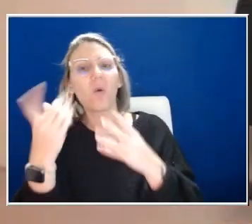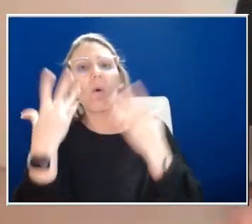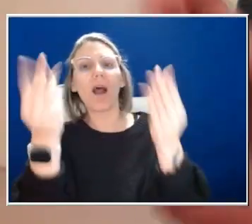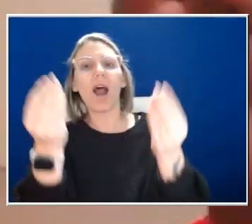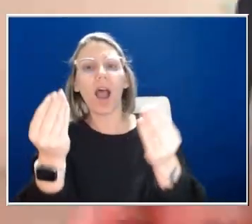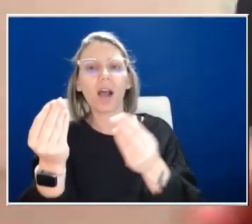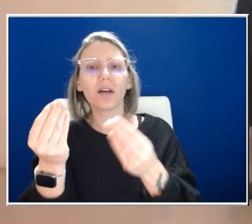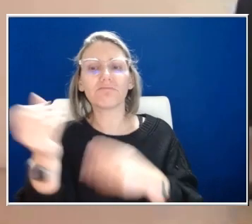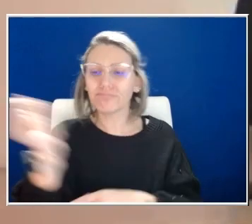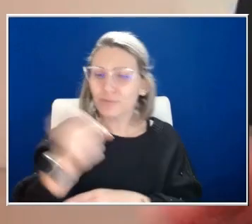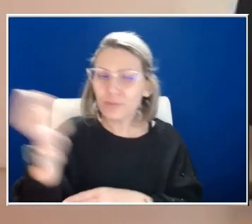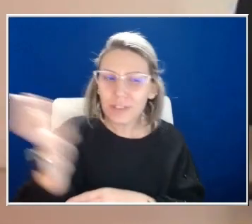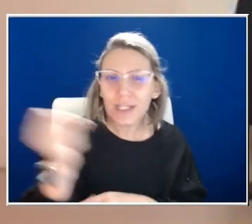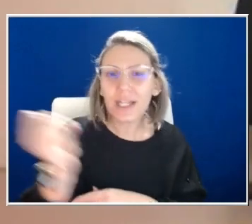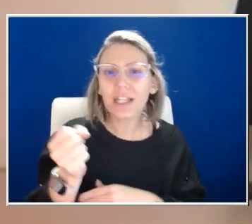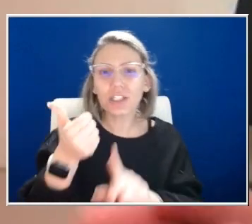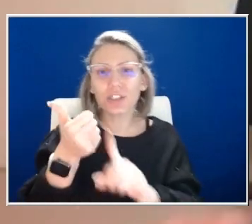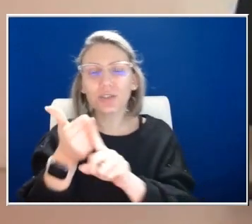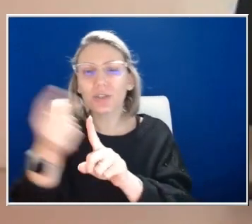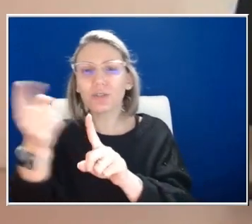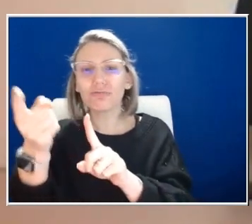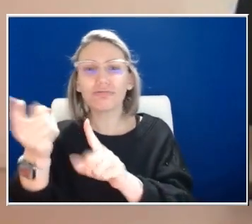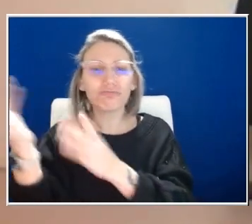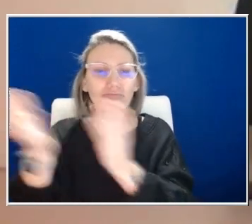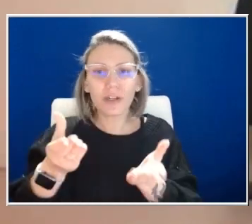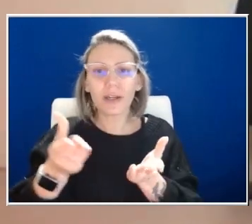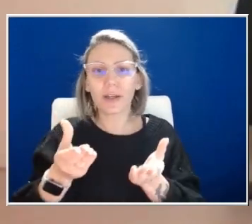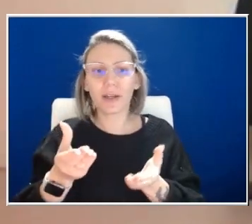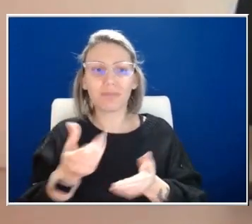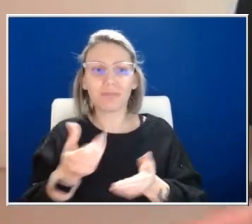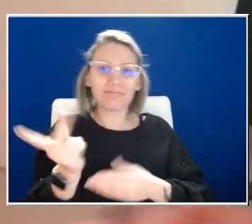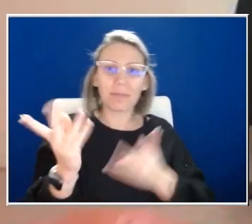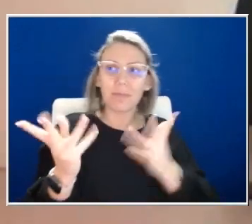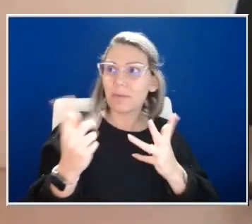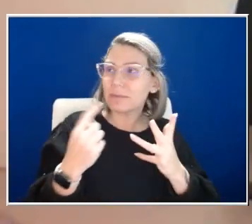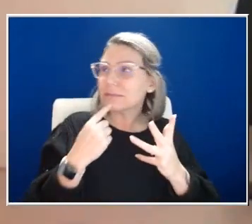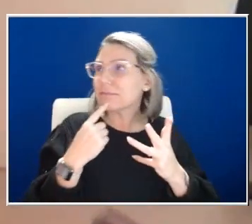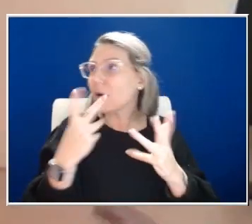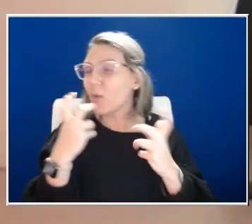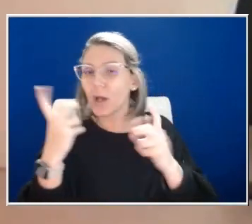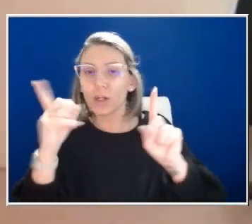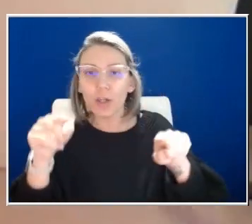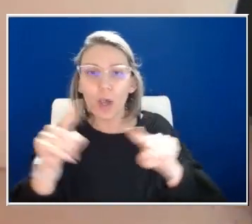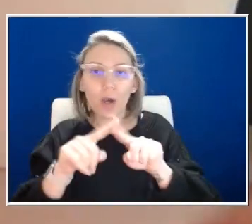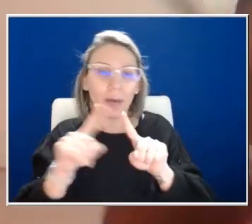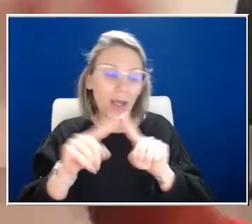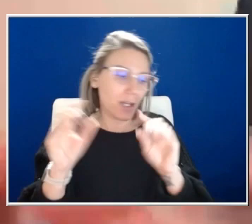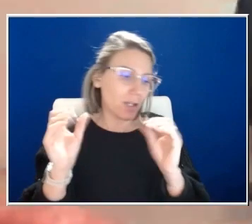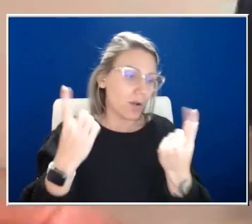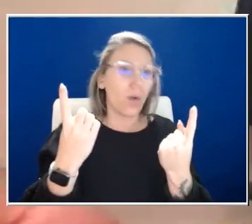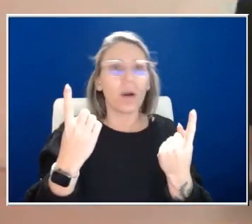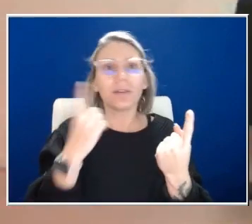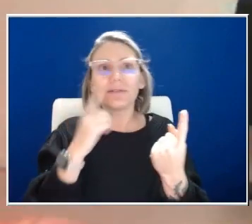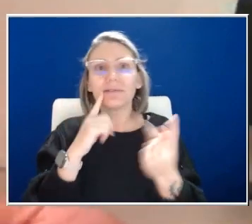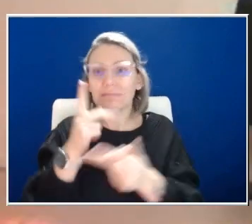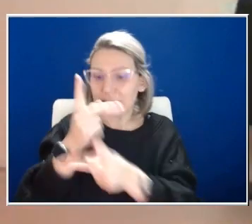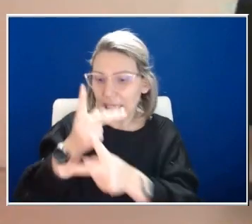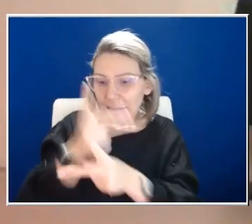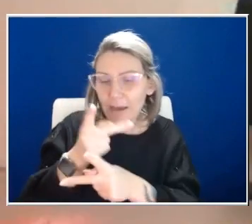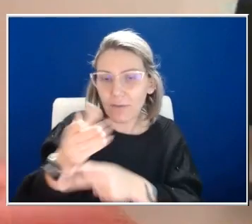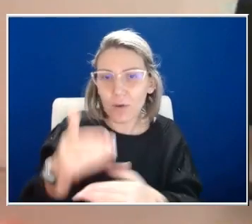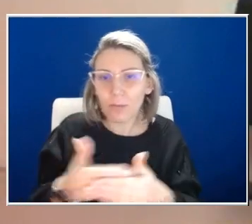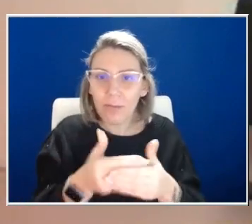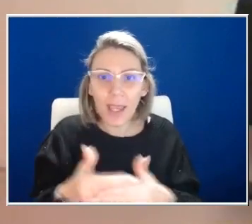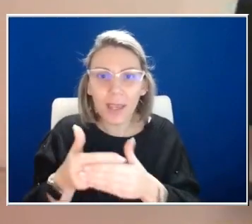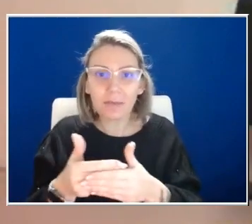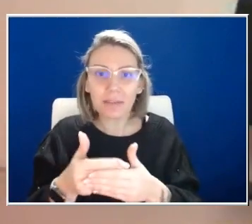them yourself. You pick them up. Some may say, I wanted to come, but I didn't have anybody to watch my baby. So I just went to the one that's close for me to get